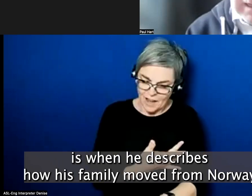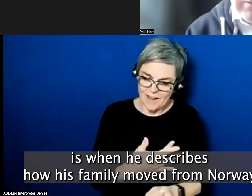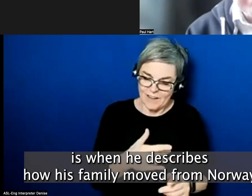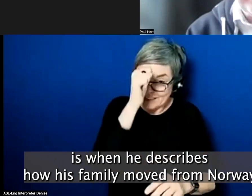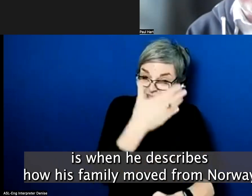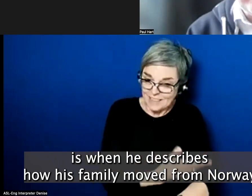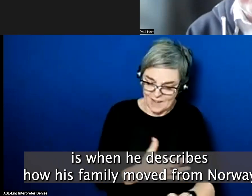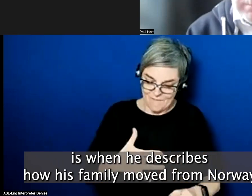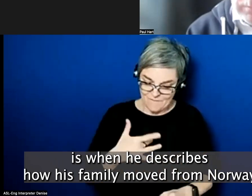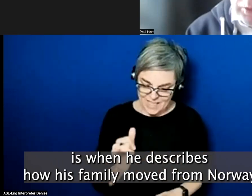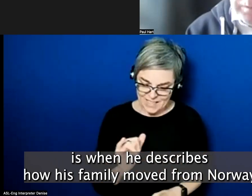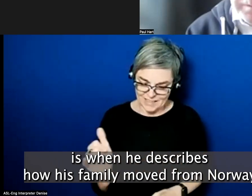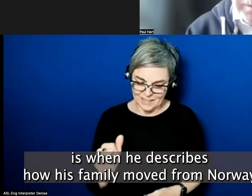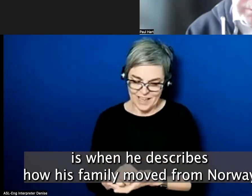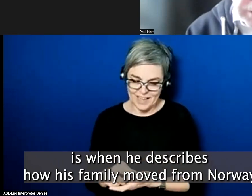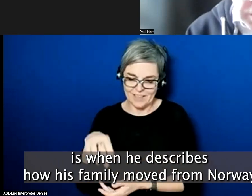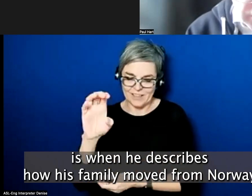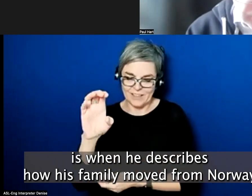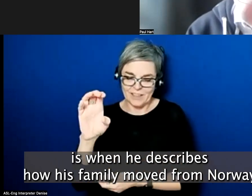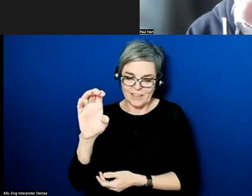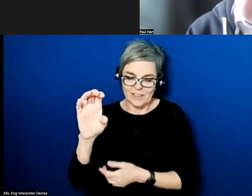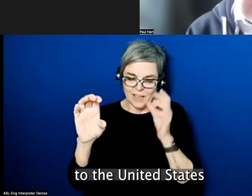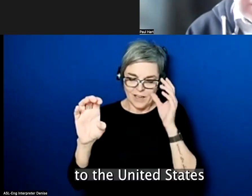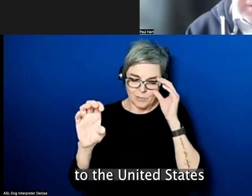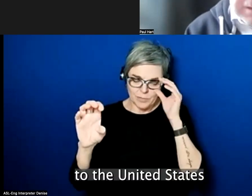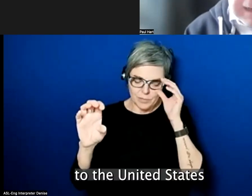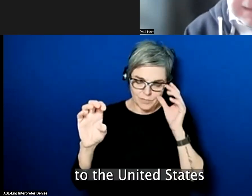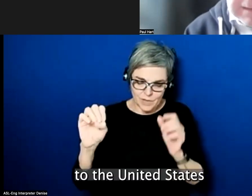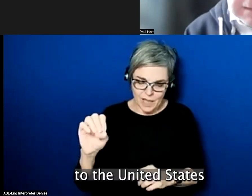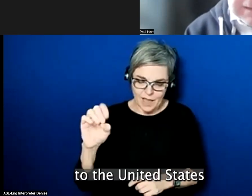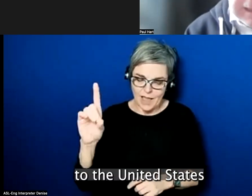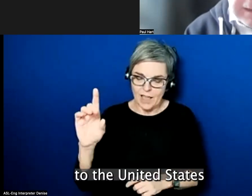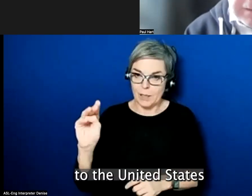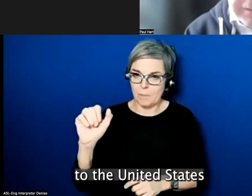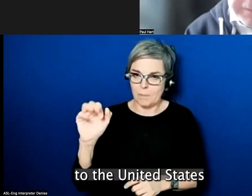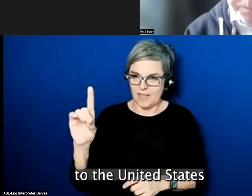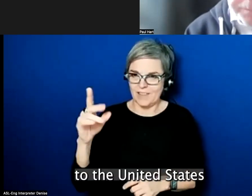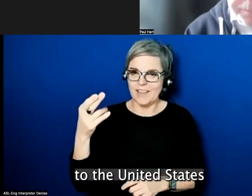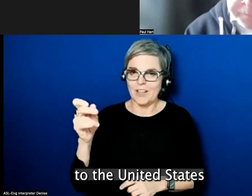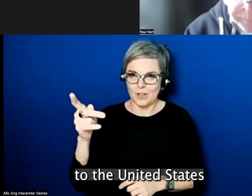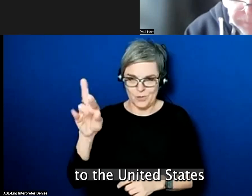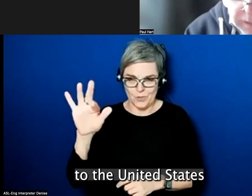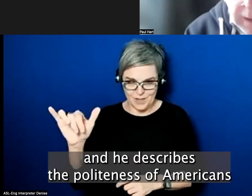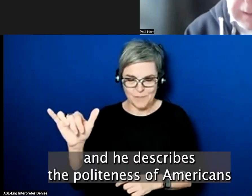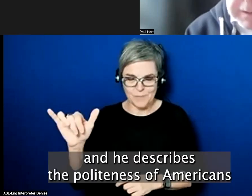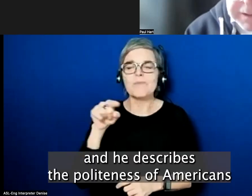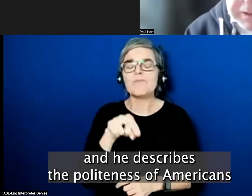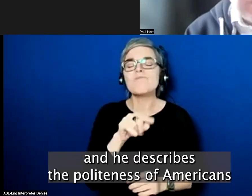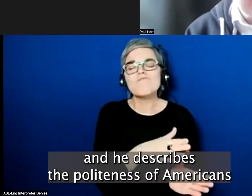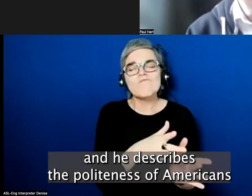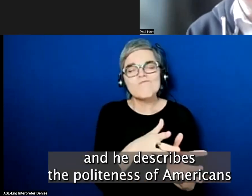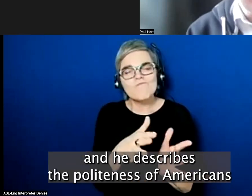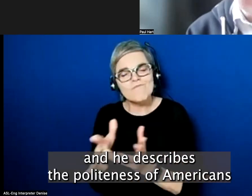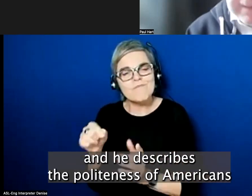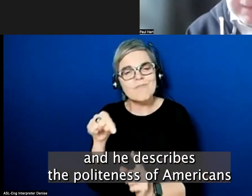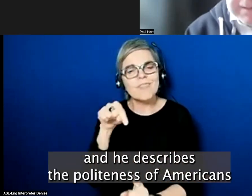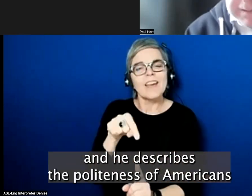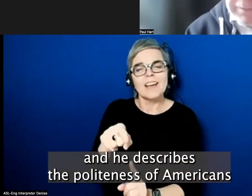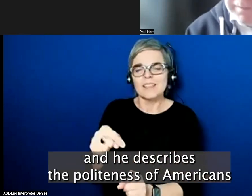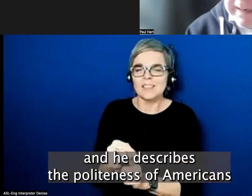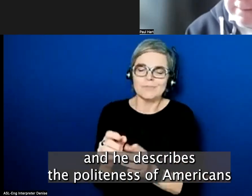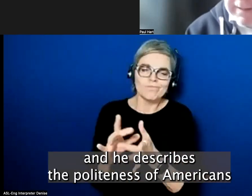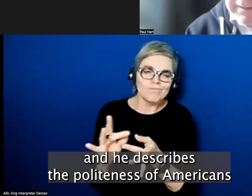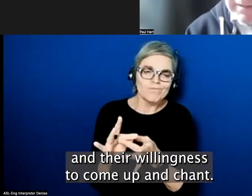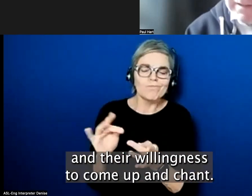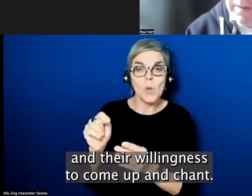describes how his family moved from Norway to the United States. And he describes the politeness